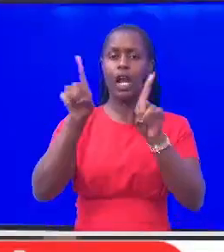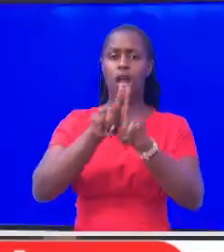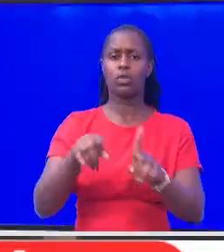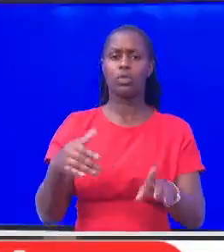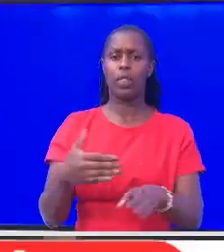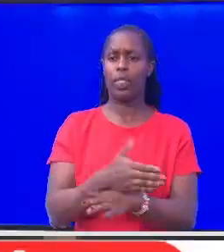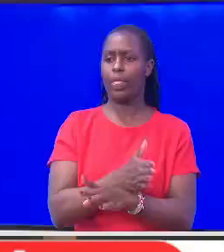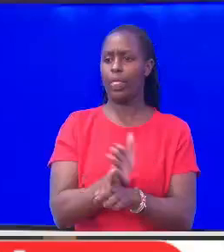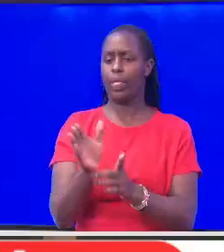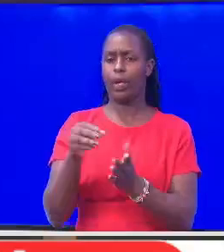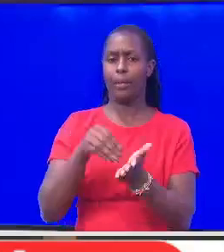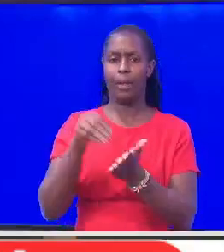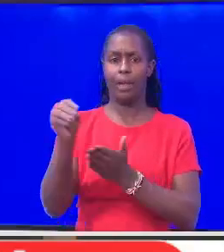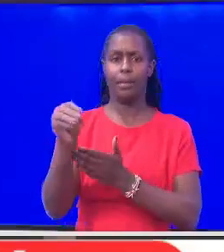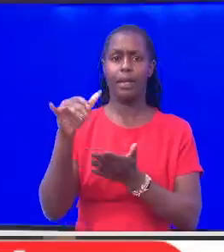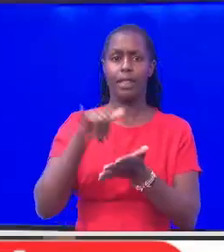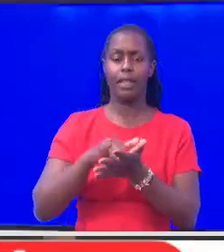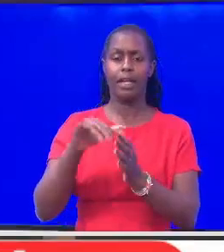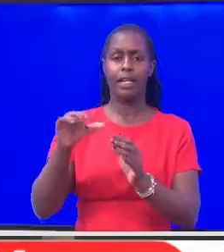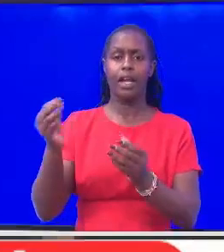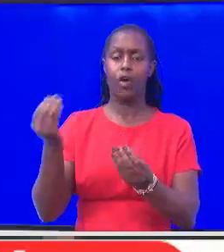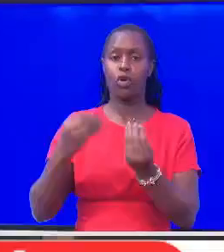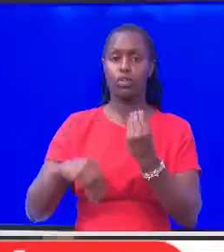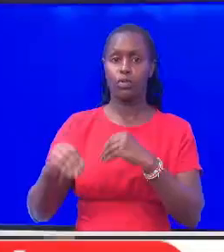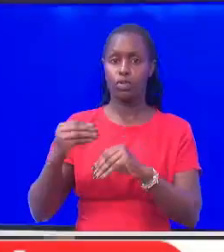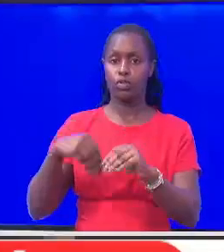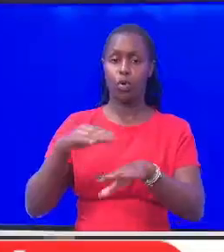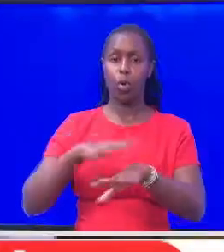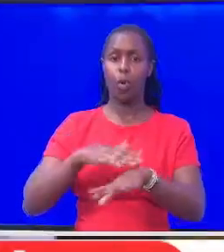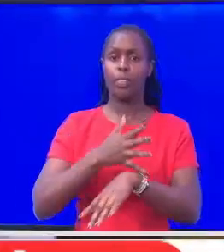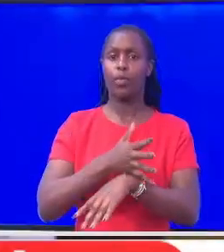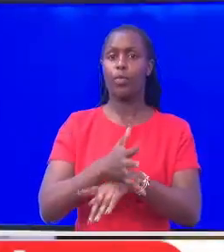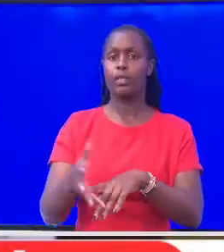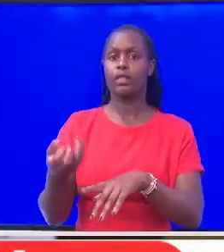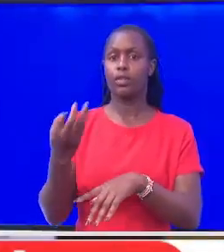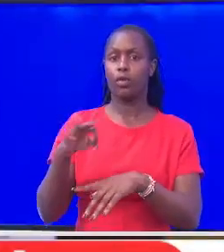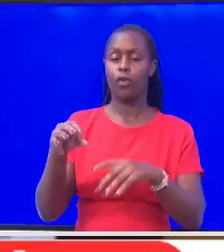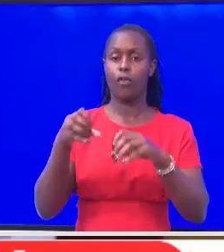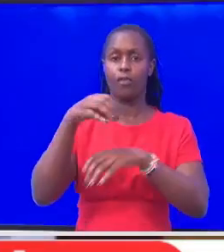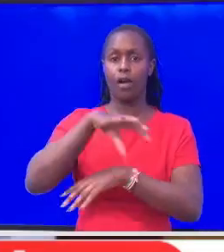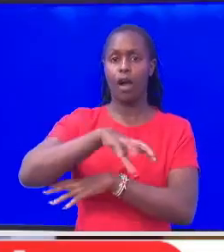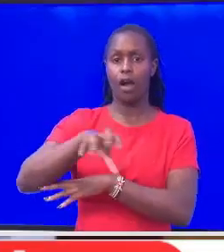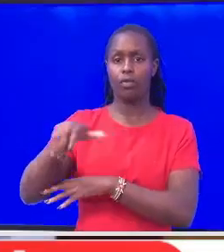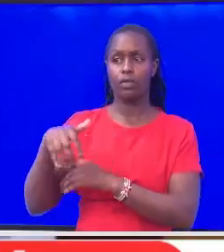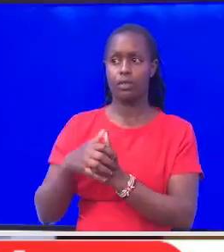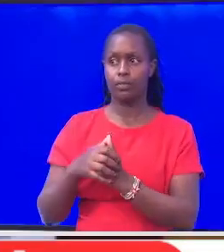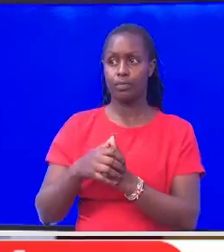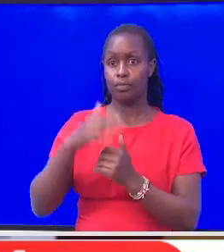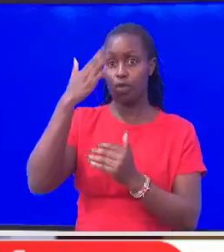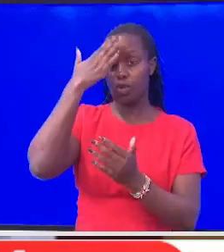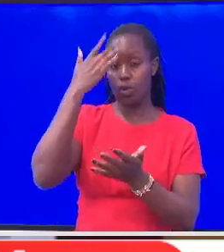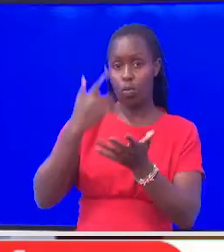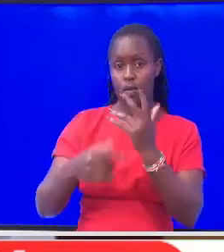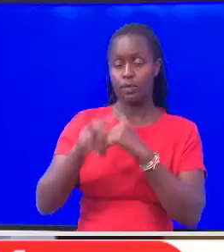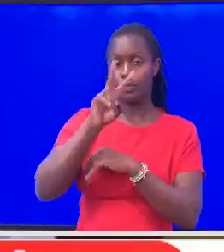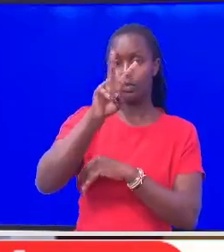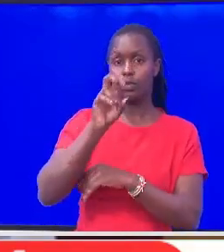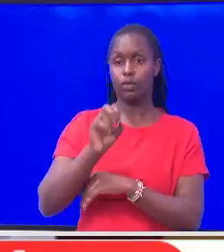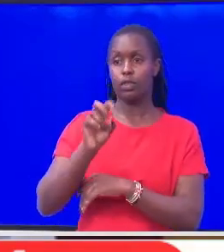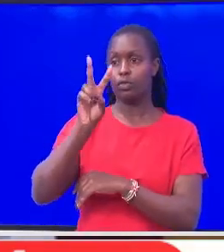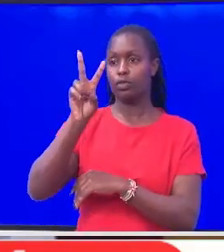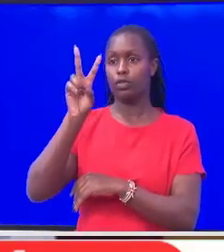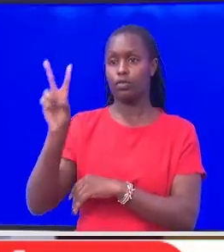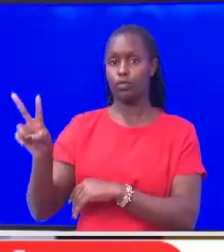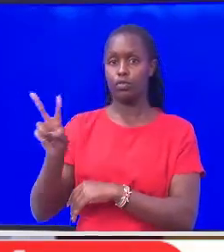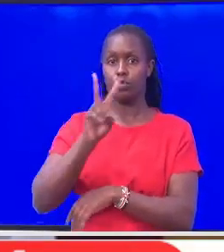data being attributed to the wastage in these devolved units. We've noted that in the 2022-2023, majority of